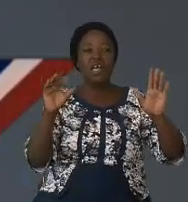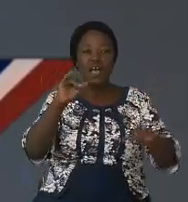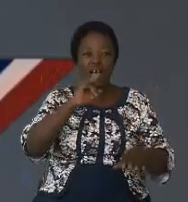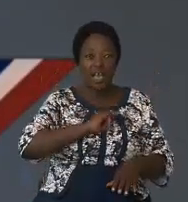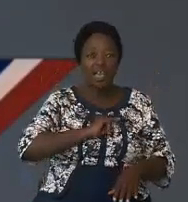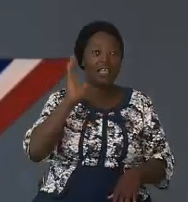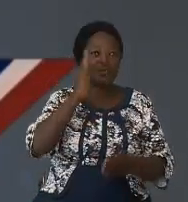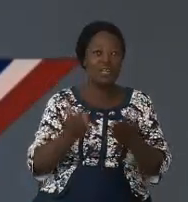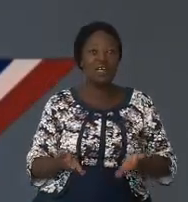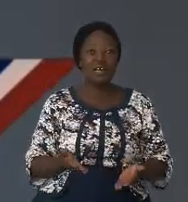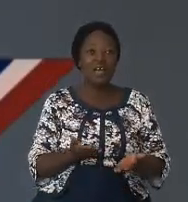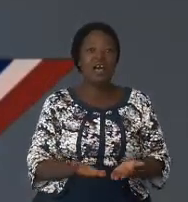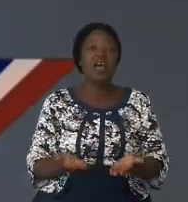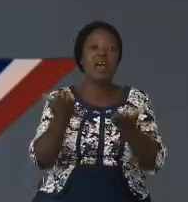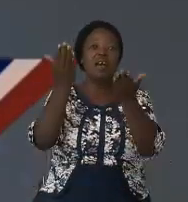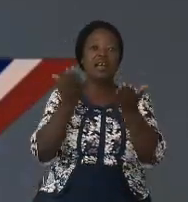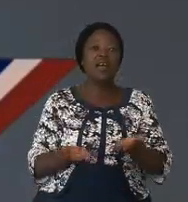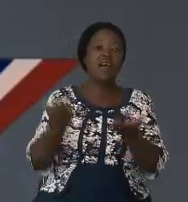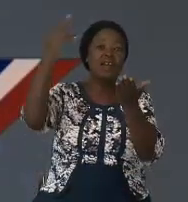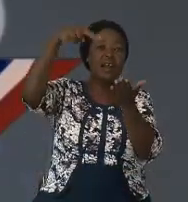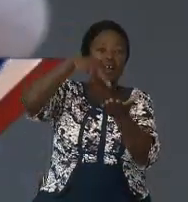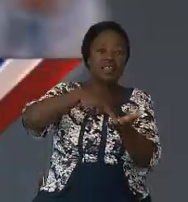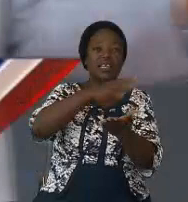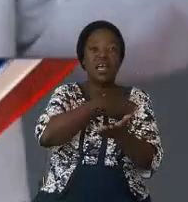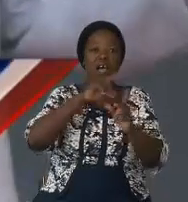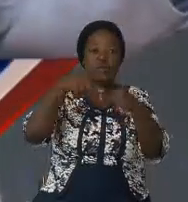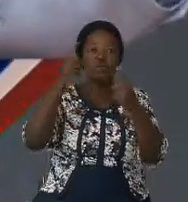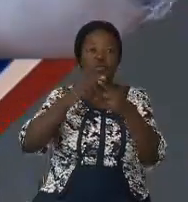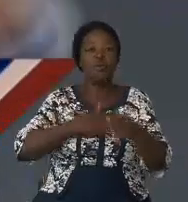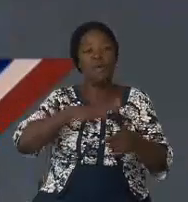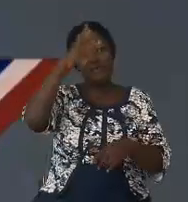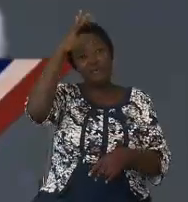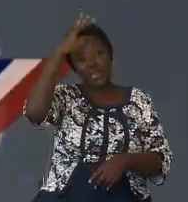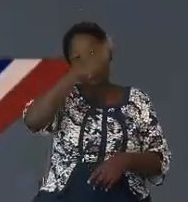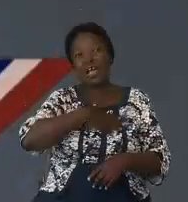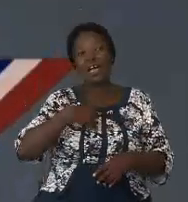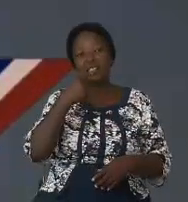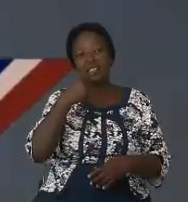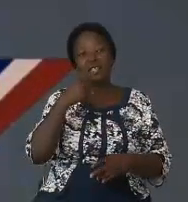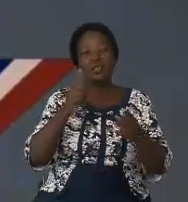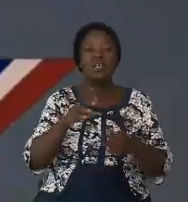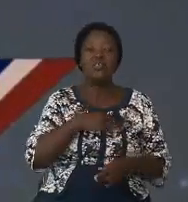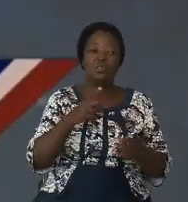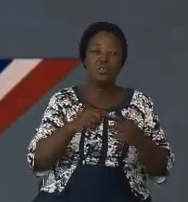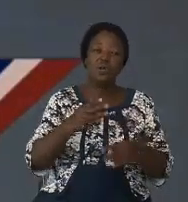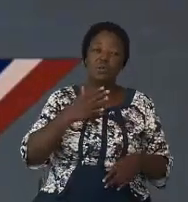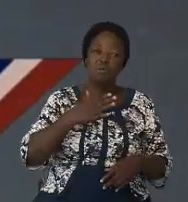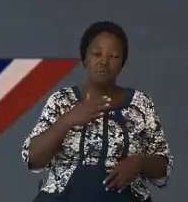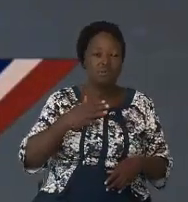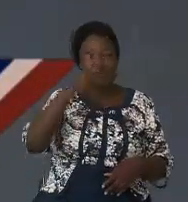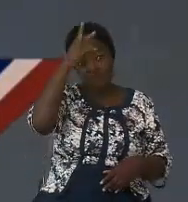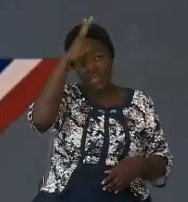chapter 15, verse 18. I will arise and go to my father and